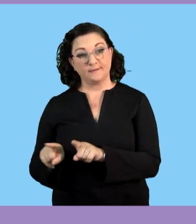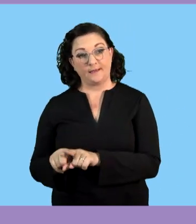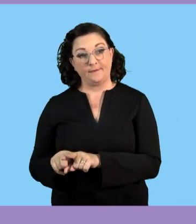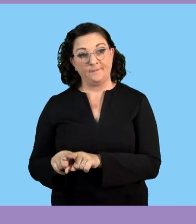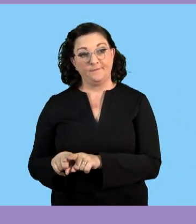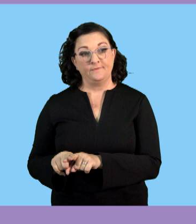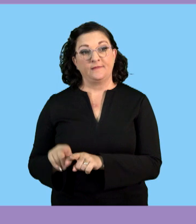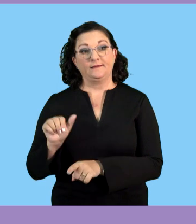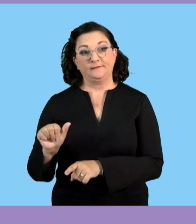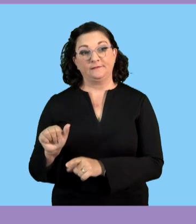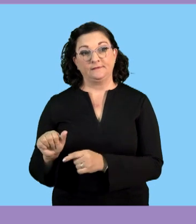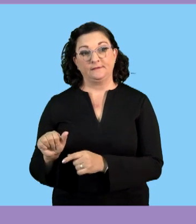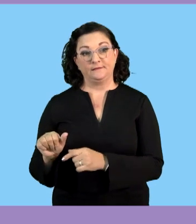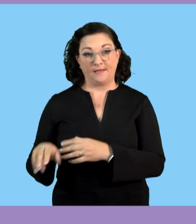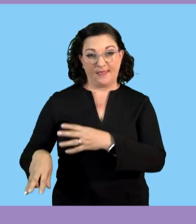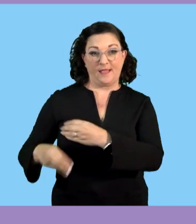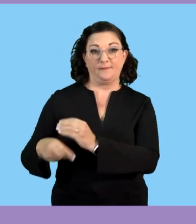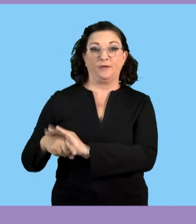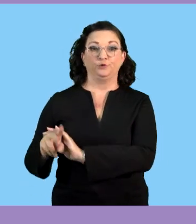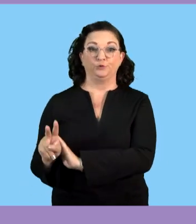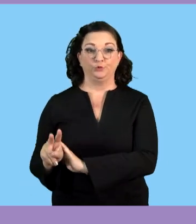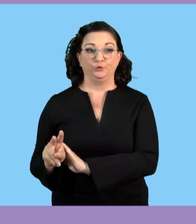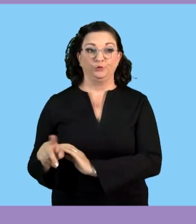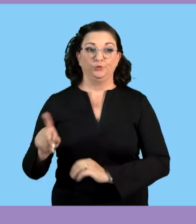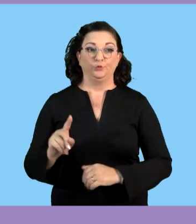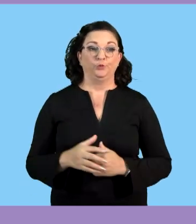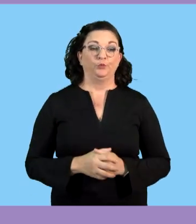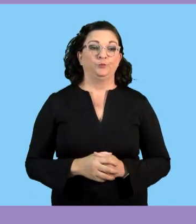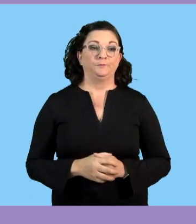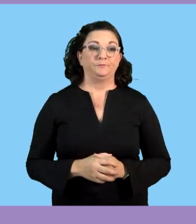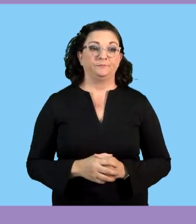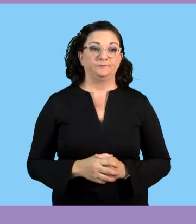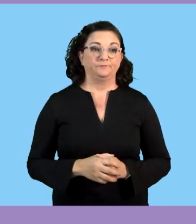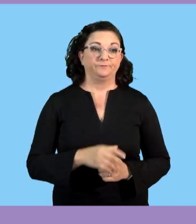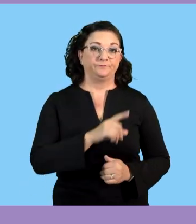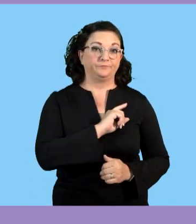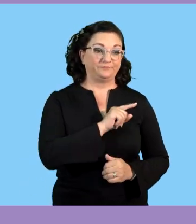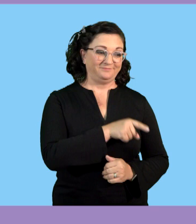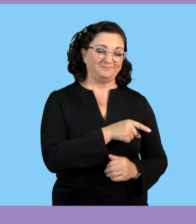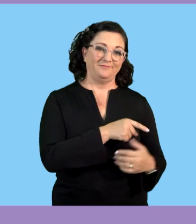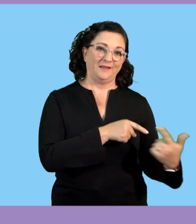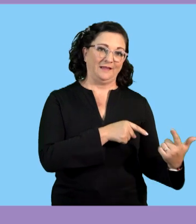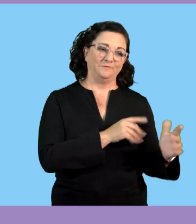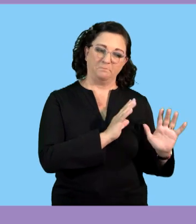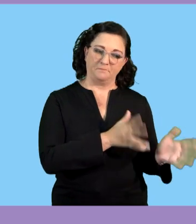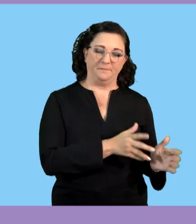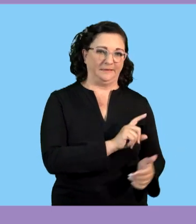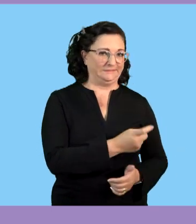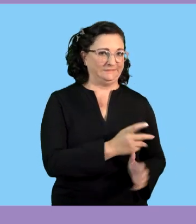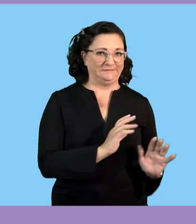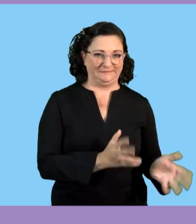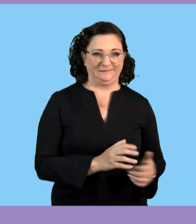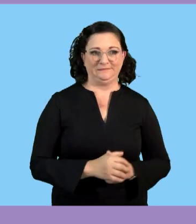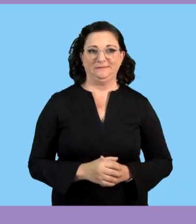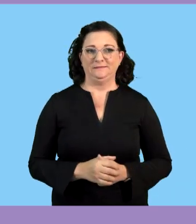side as well. So on the left-hand side, 2 plus negative 2, that is just x. And on the